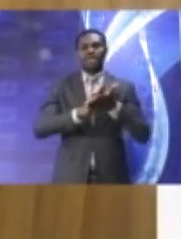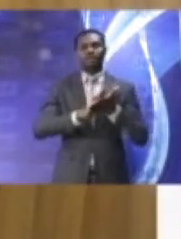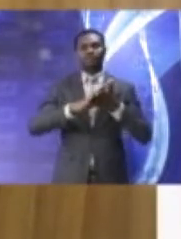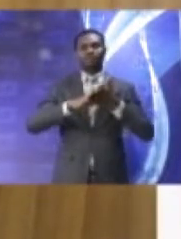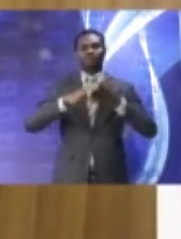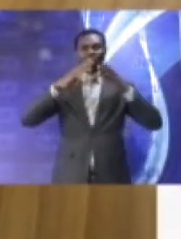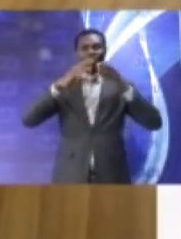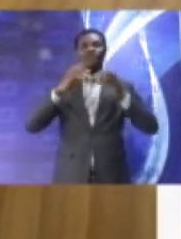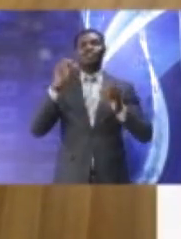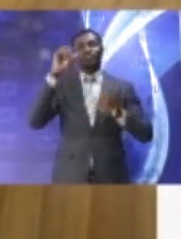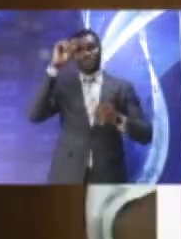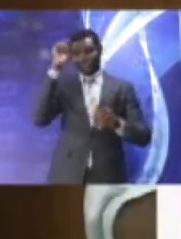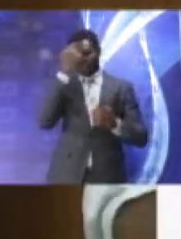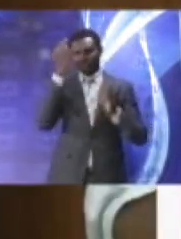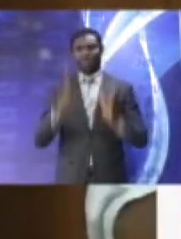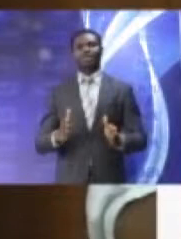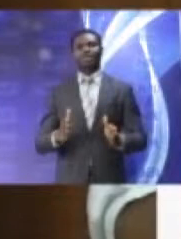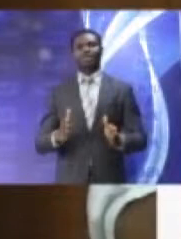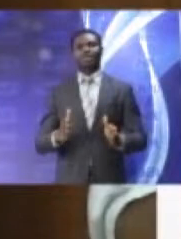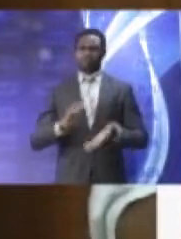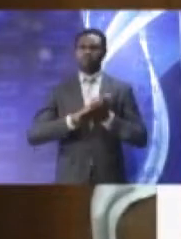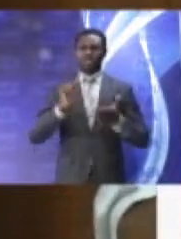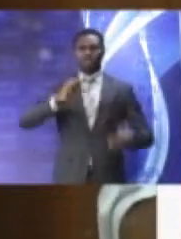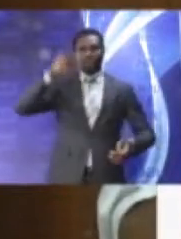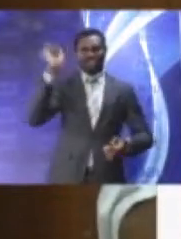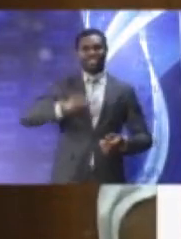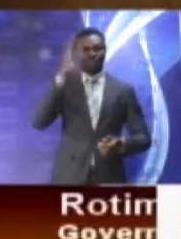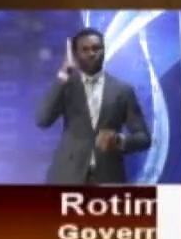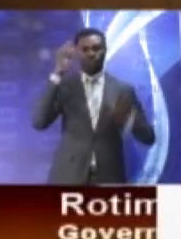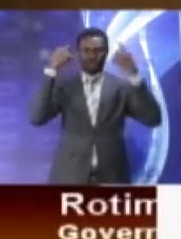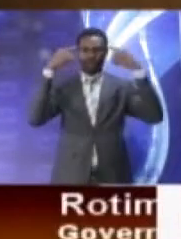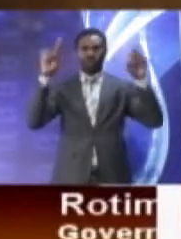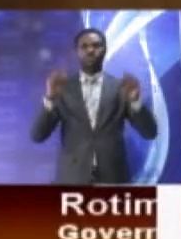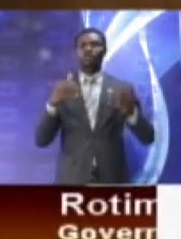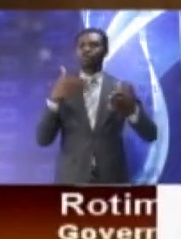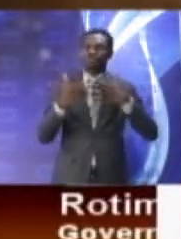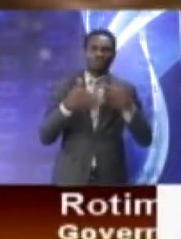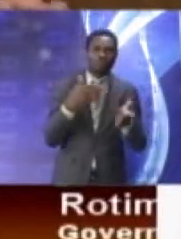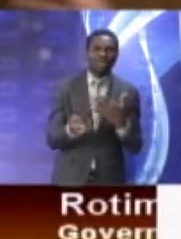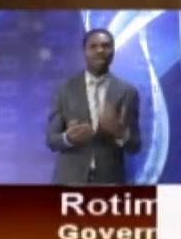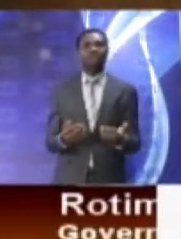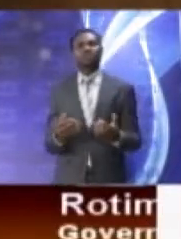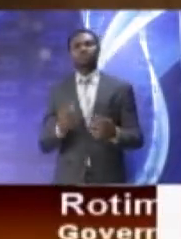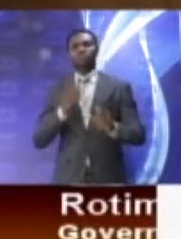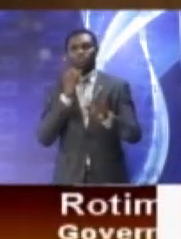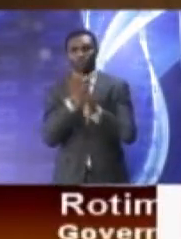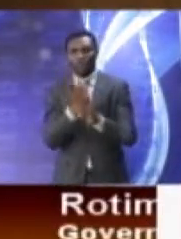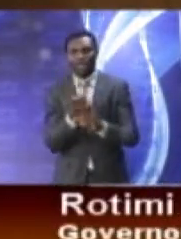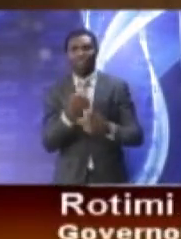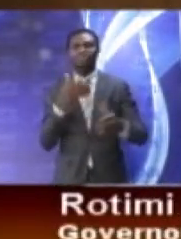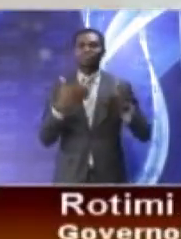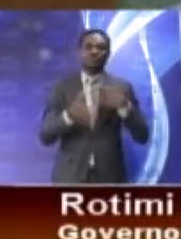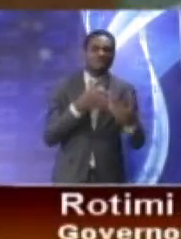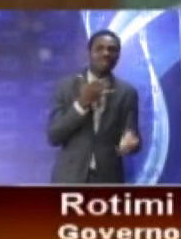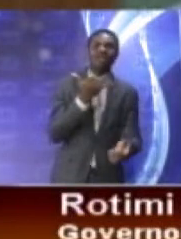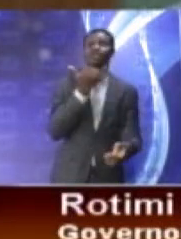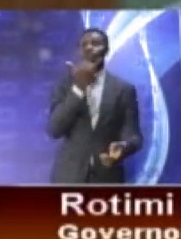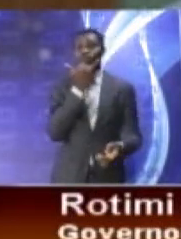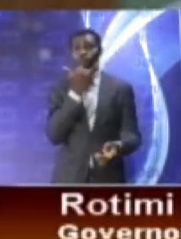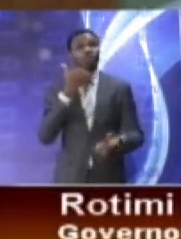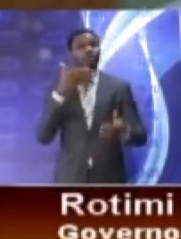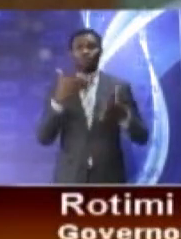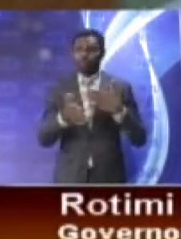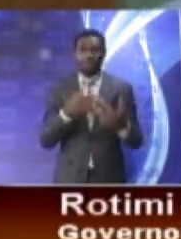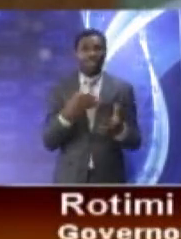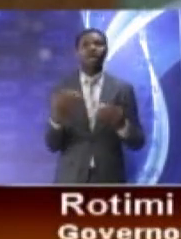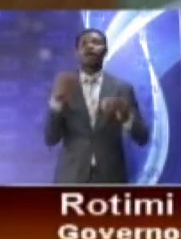election are very bright. Direct, indirect, Aketi is a goal. We will win. In office